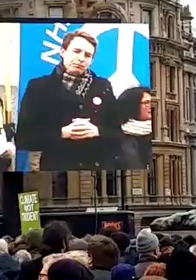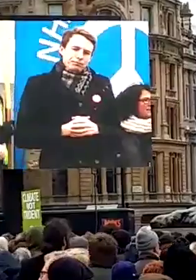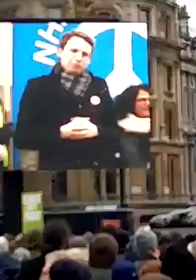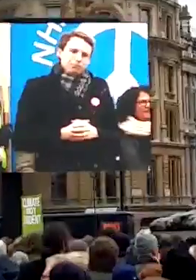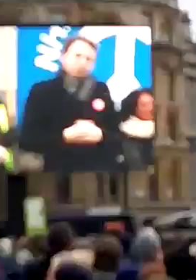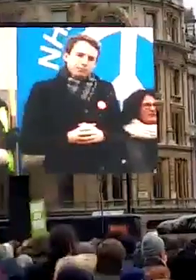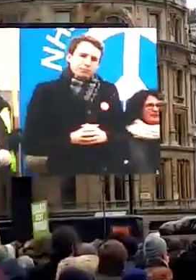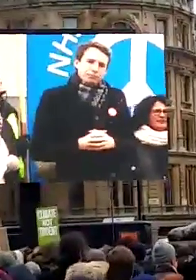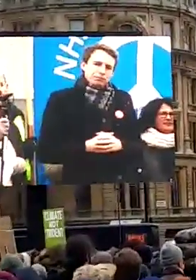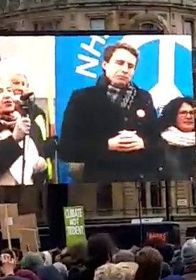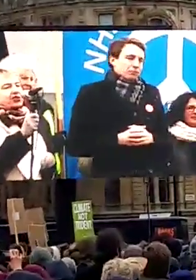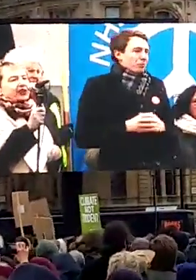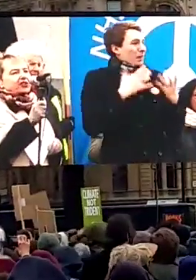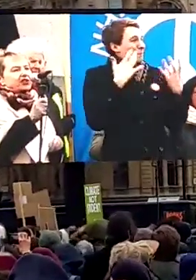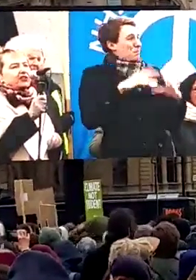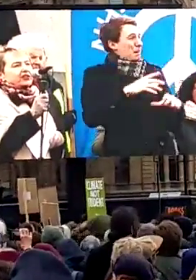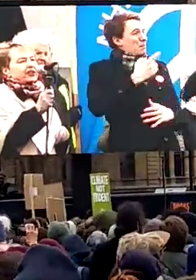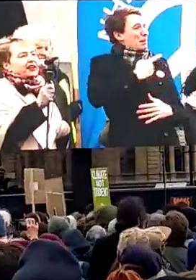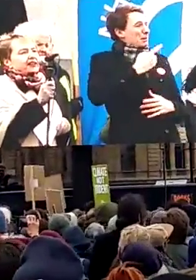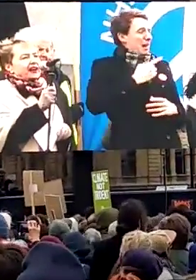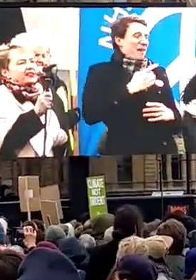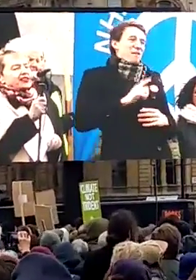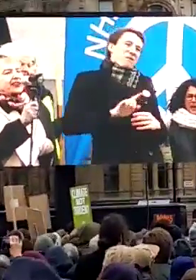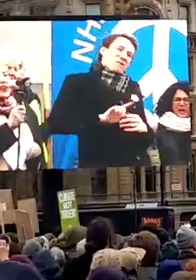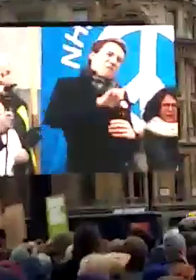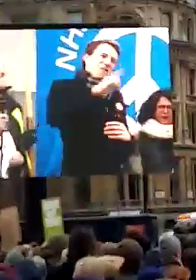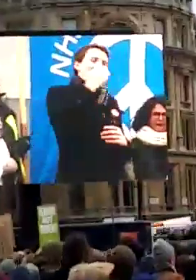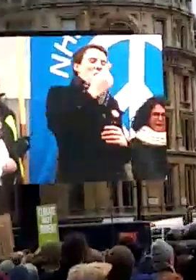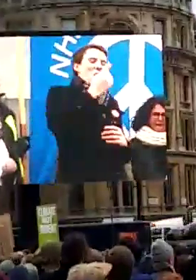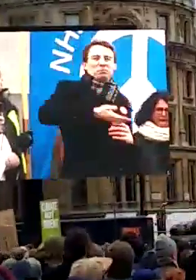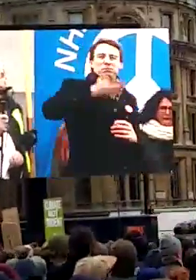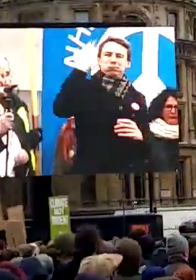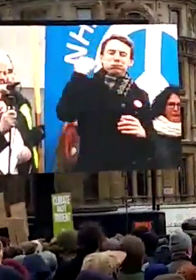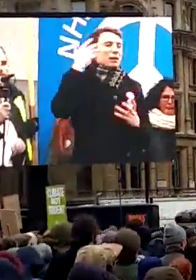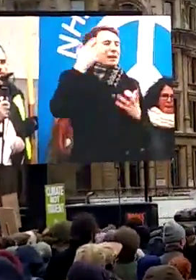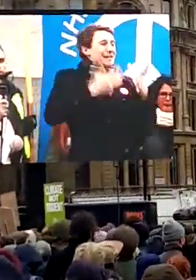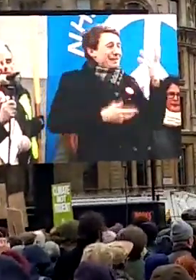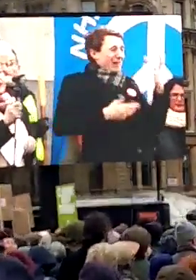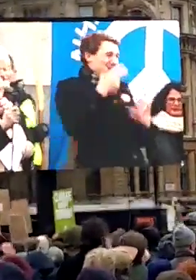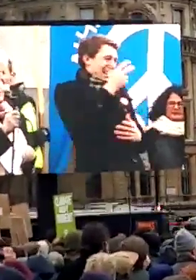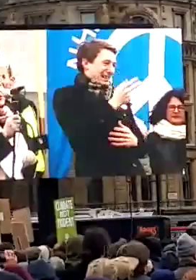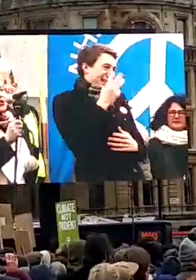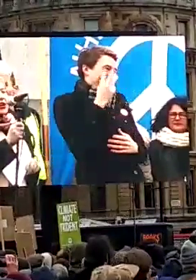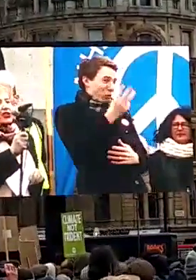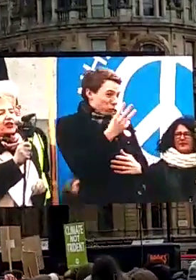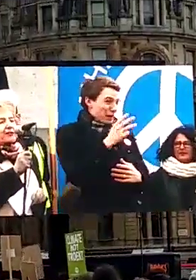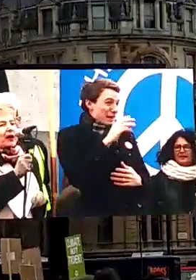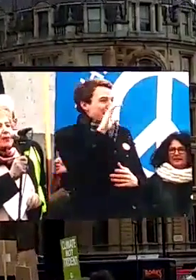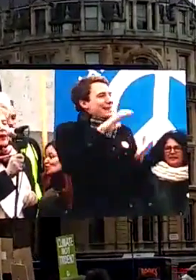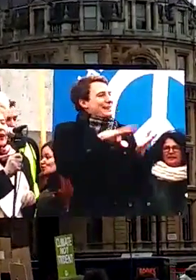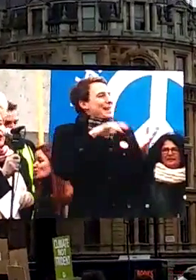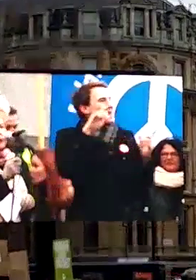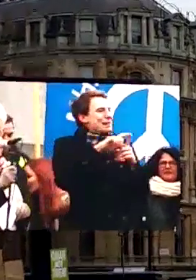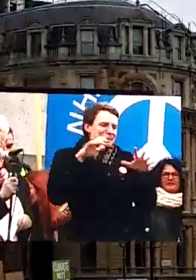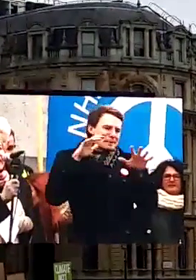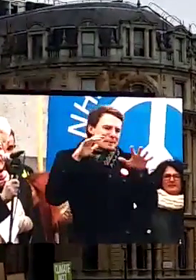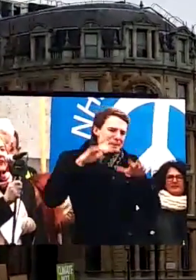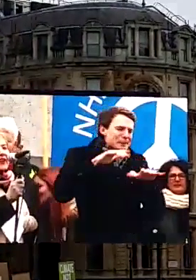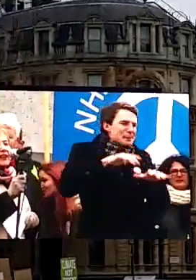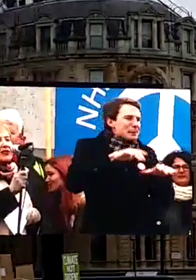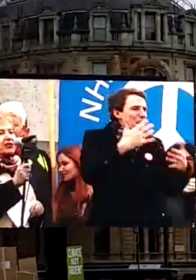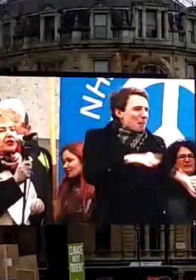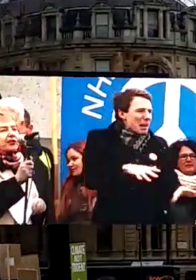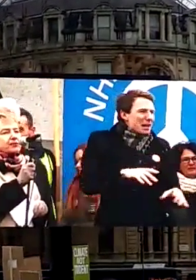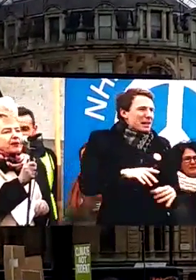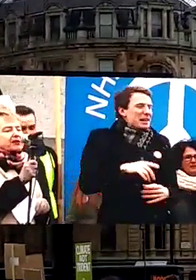First went on a CND demonstration in 1983. It was a big demonstration of maybe